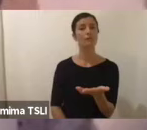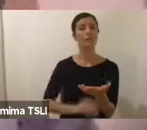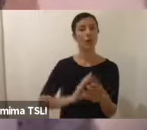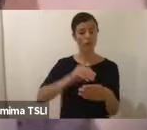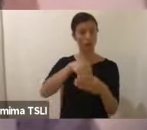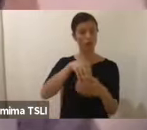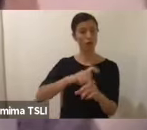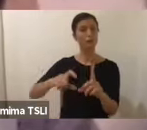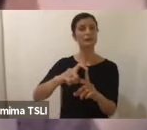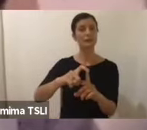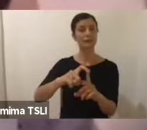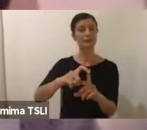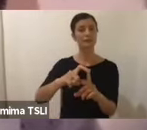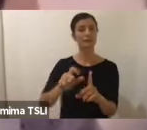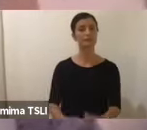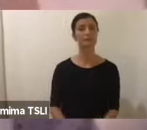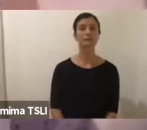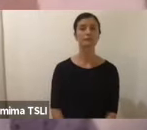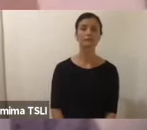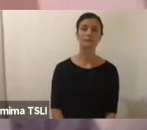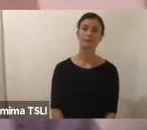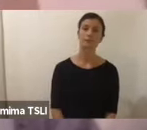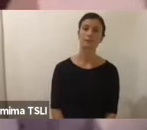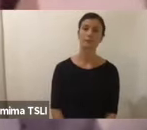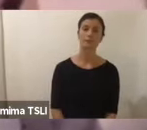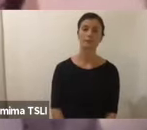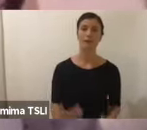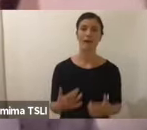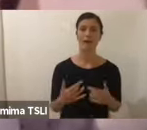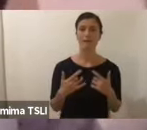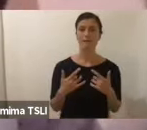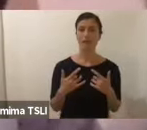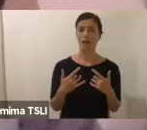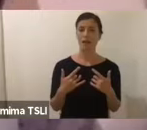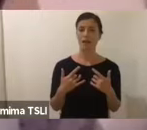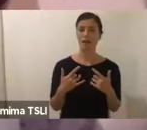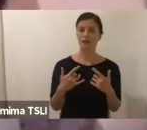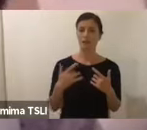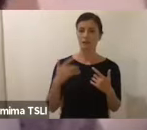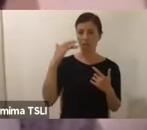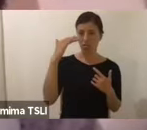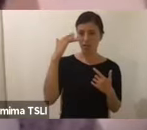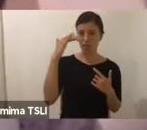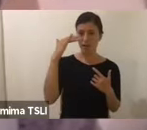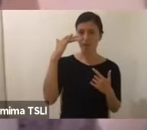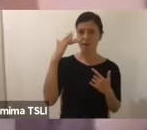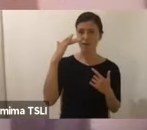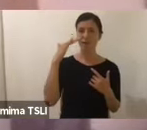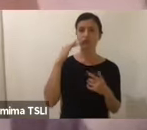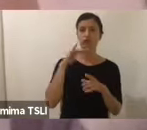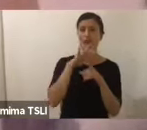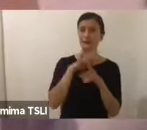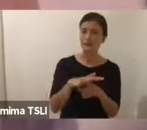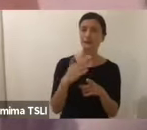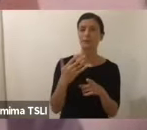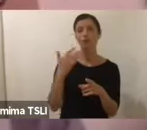influenced by marxism post-modernist thoughts and so on that i think we just have to be really really careful of